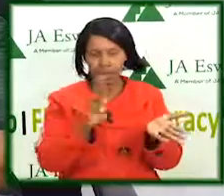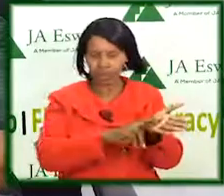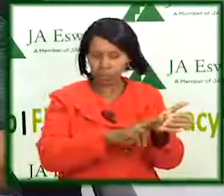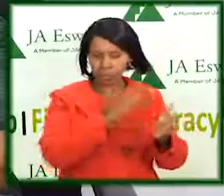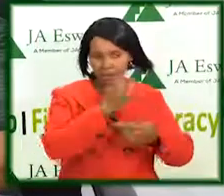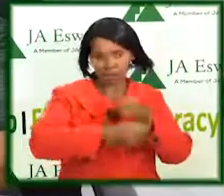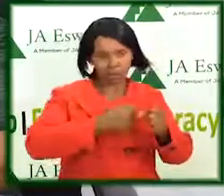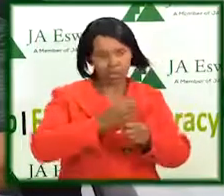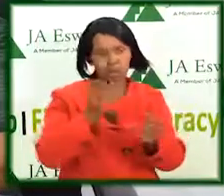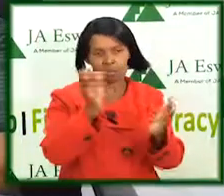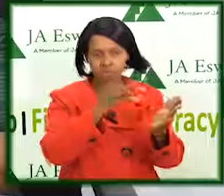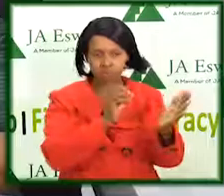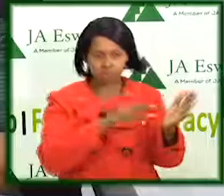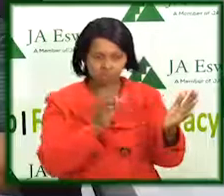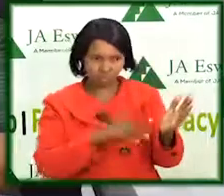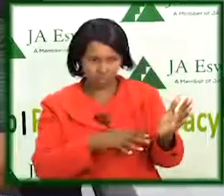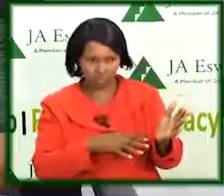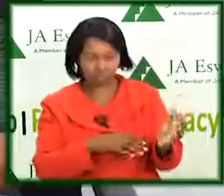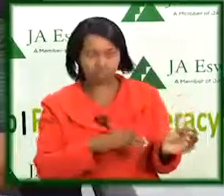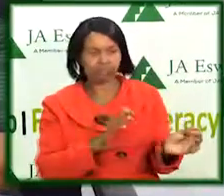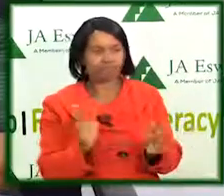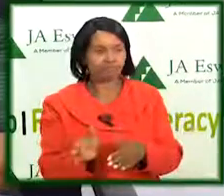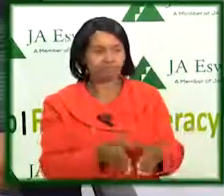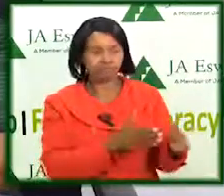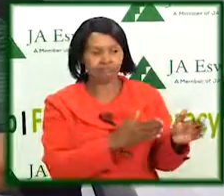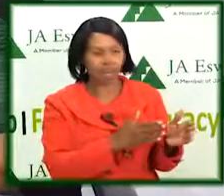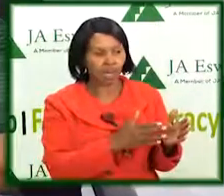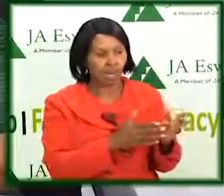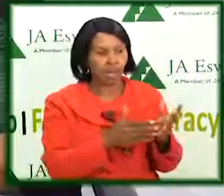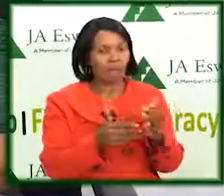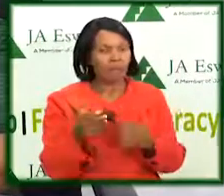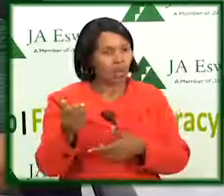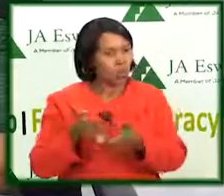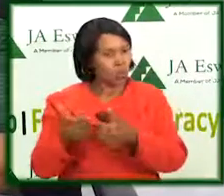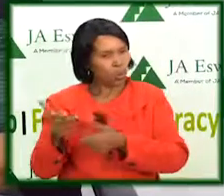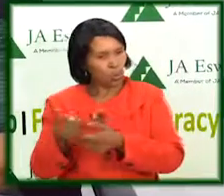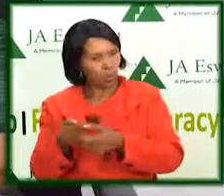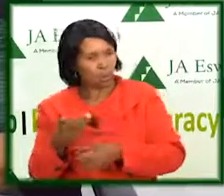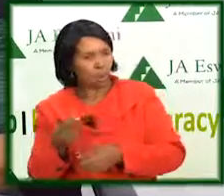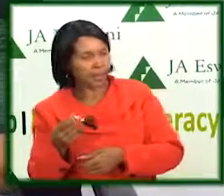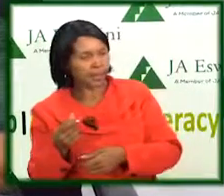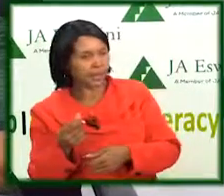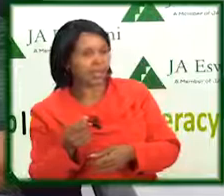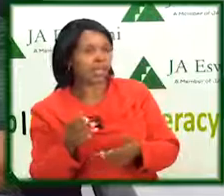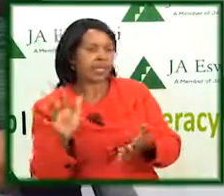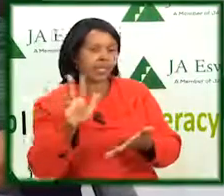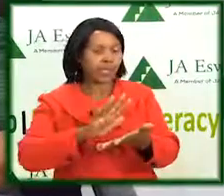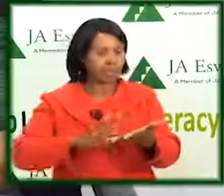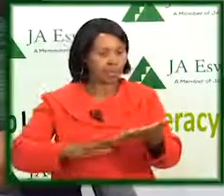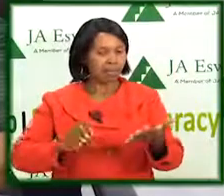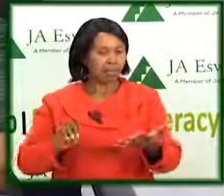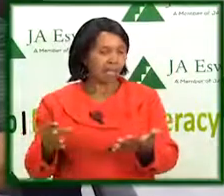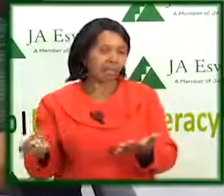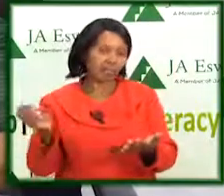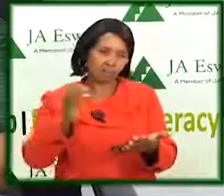income statements will also reflect in the end of year report, so that we see that how are your finances at the end of the year. Have